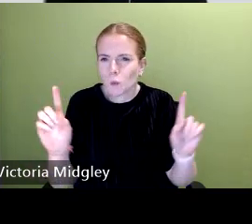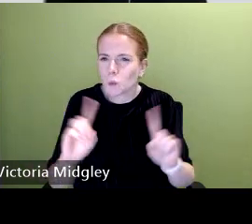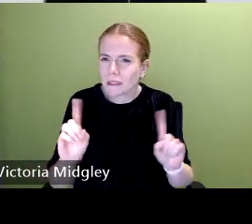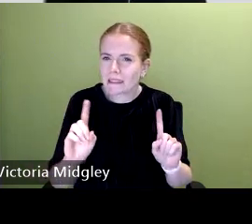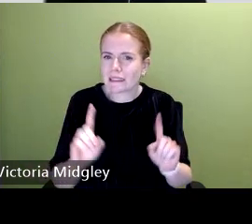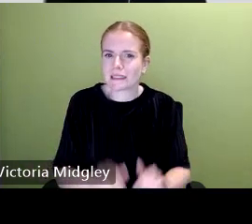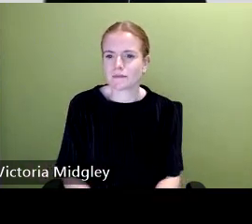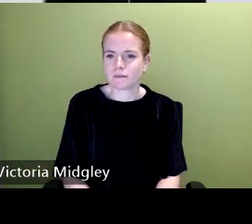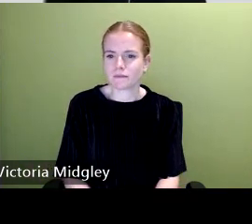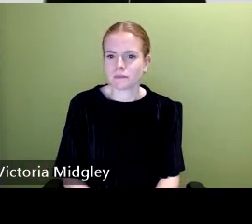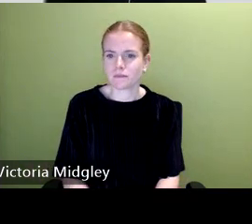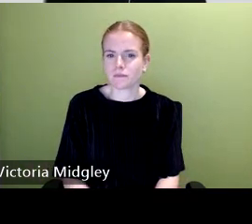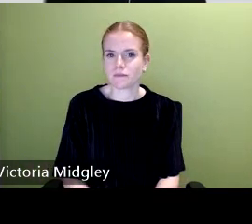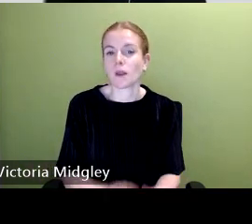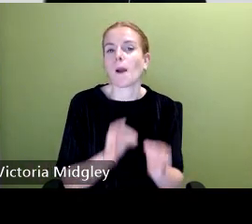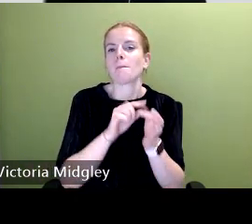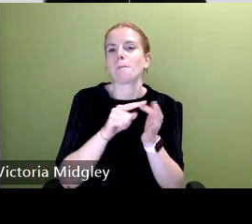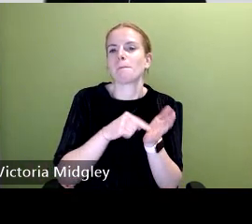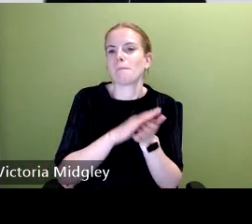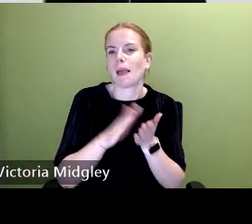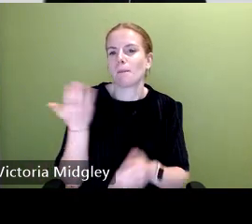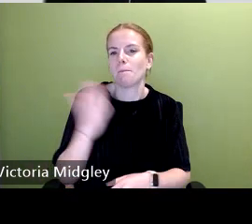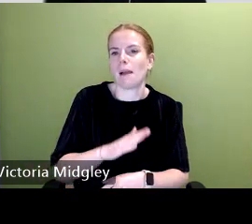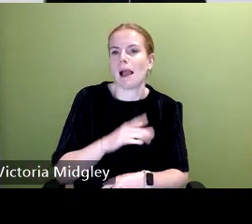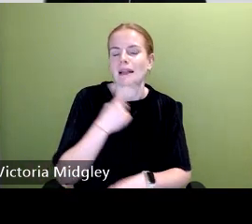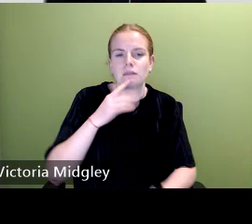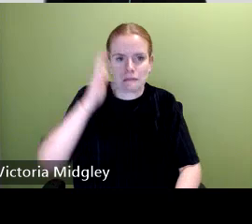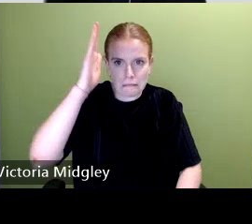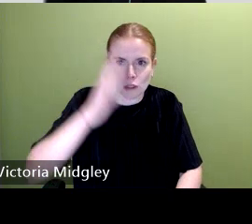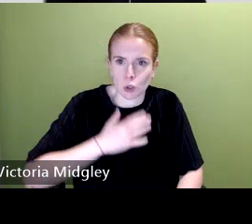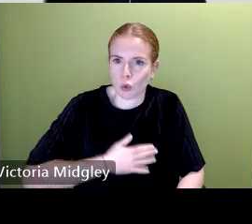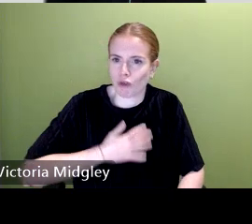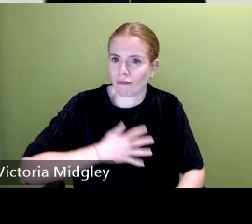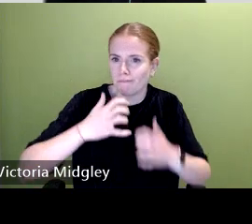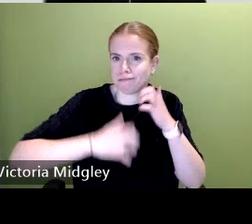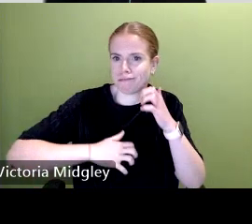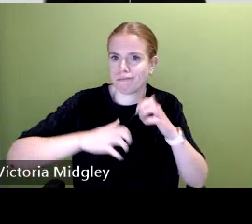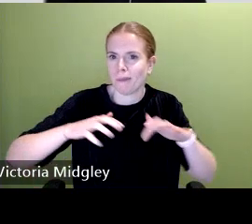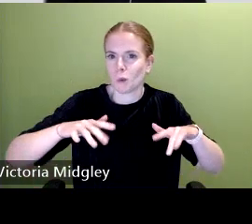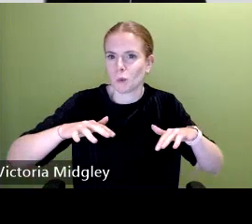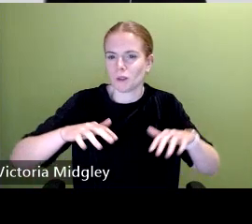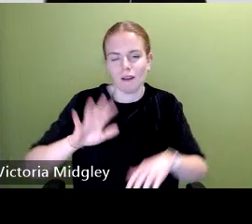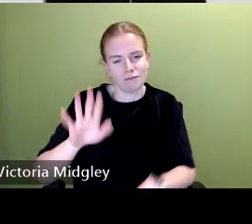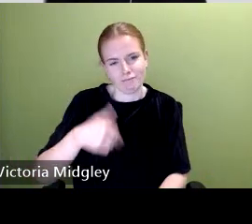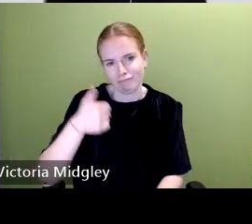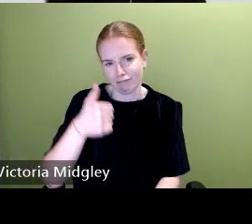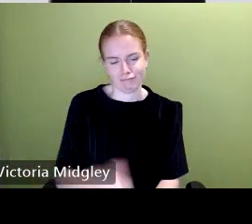Seamless, Beth. Seamless. Yeah, nobody noticed. It's all right.